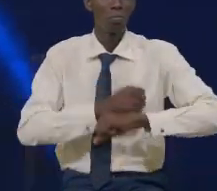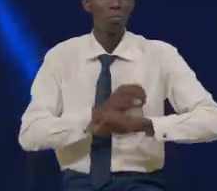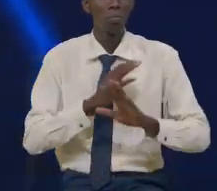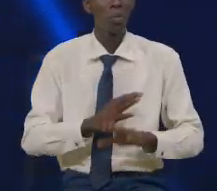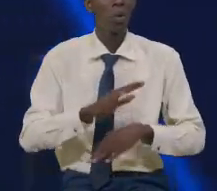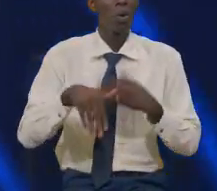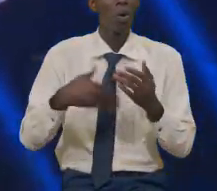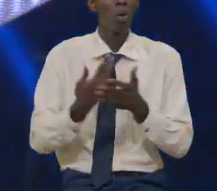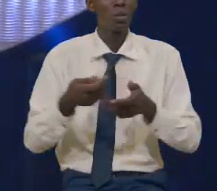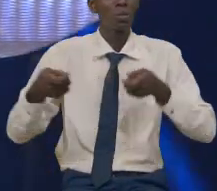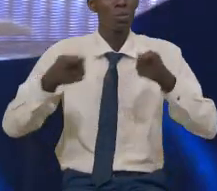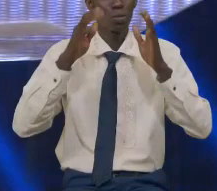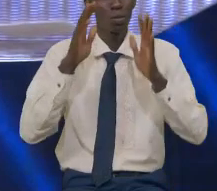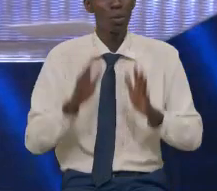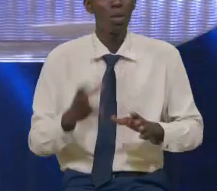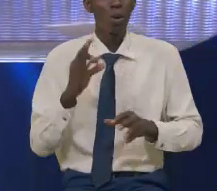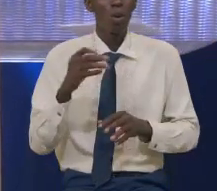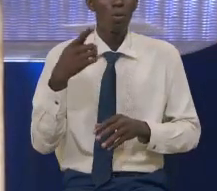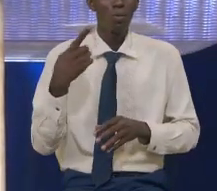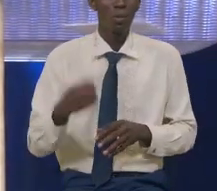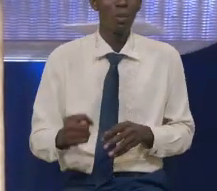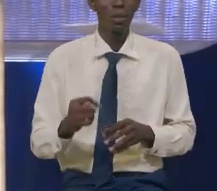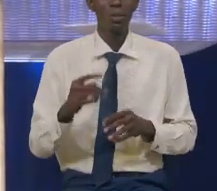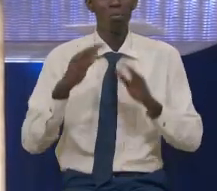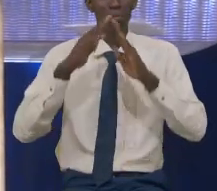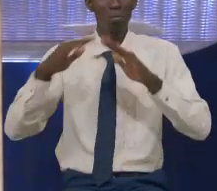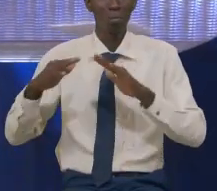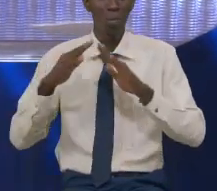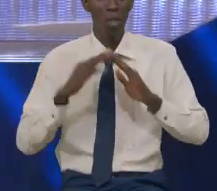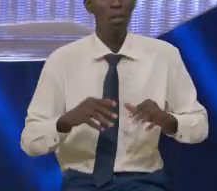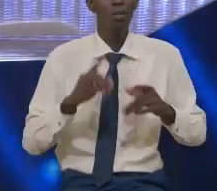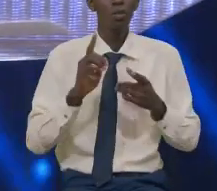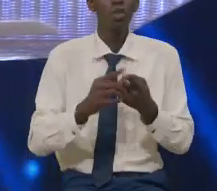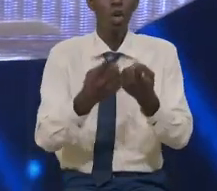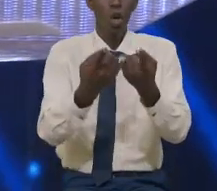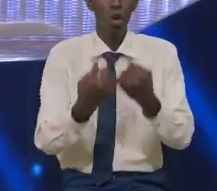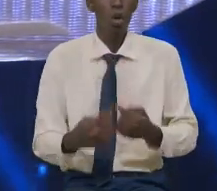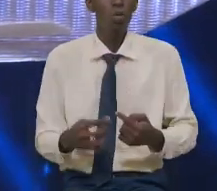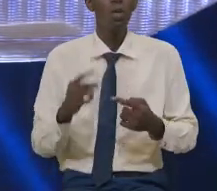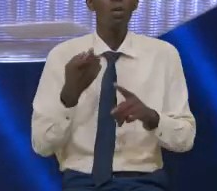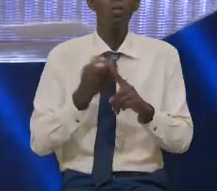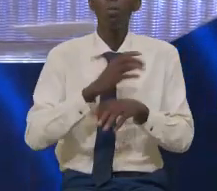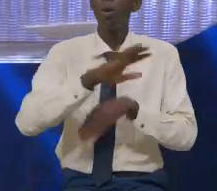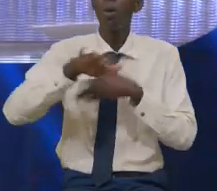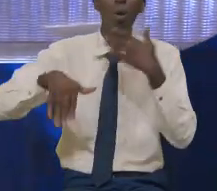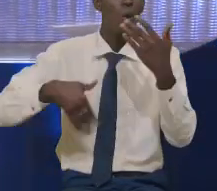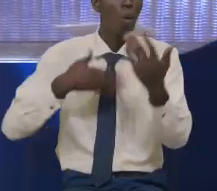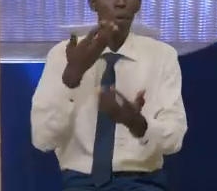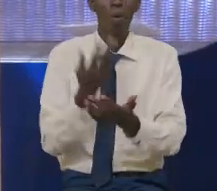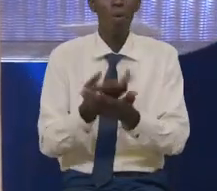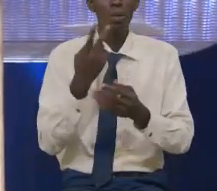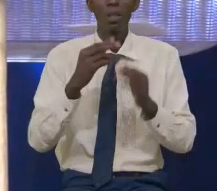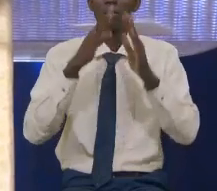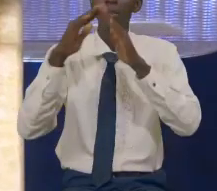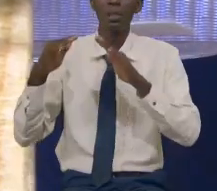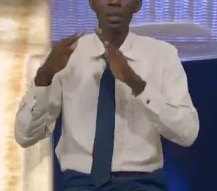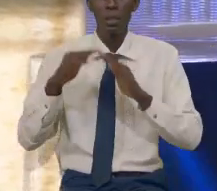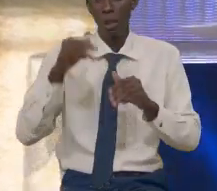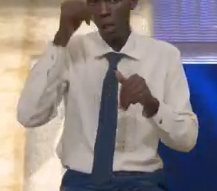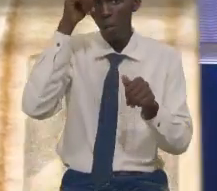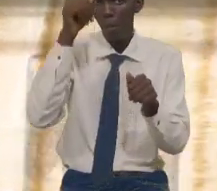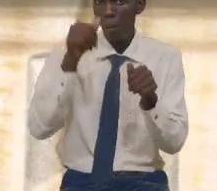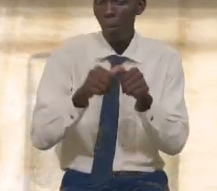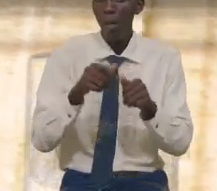the rulers of the provinces to come from all the provinces. Remember, he